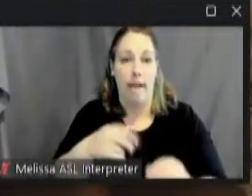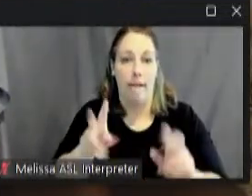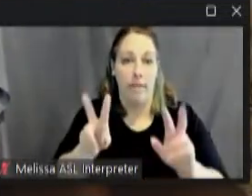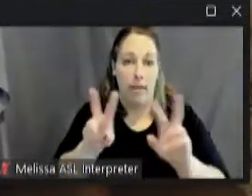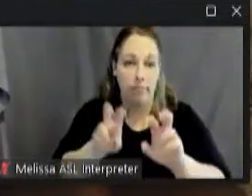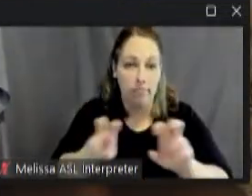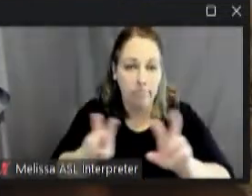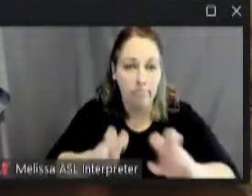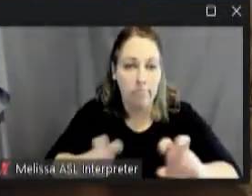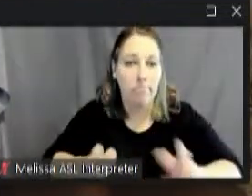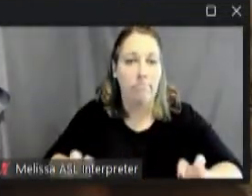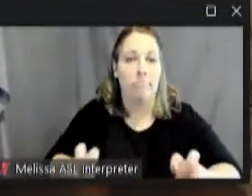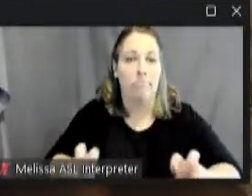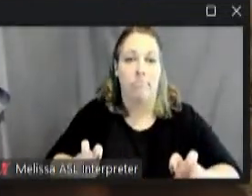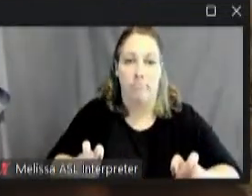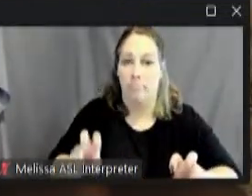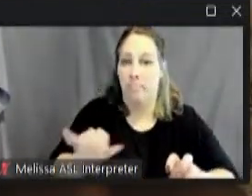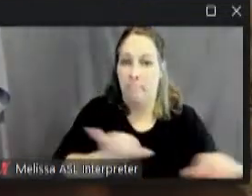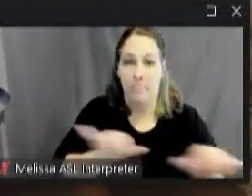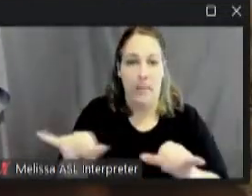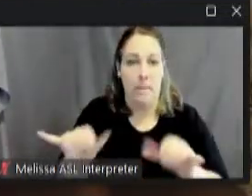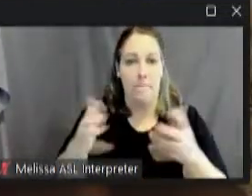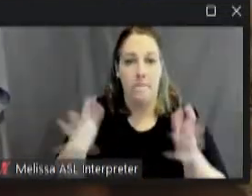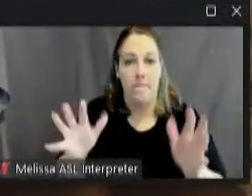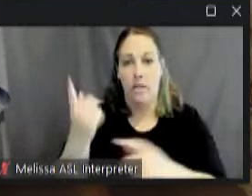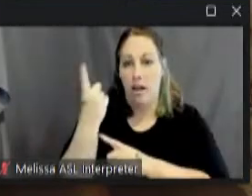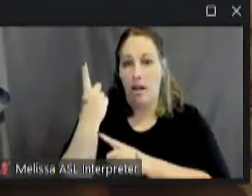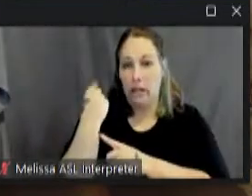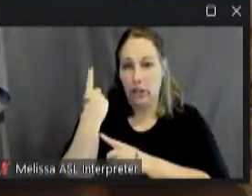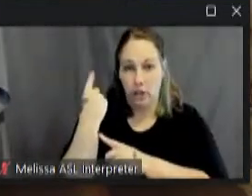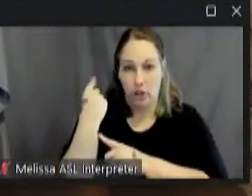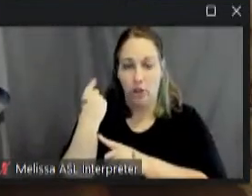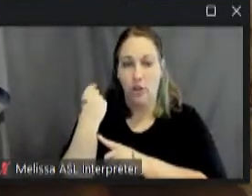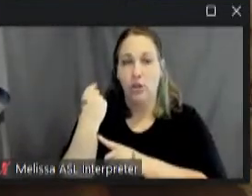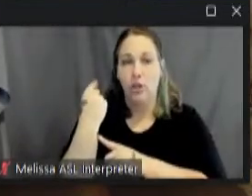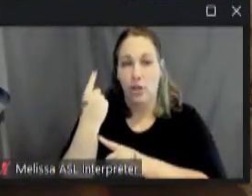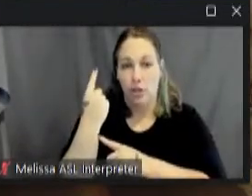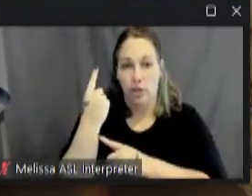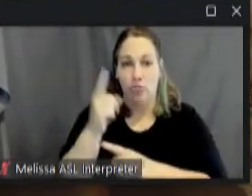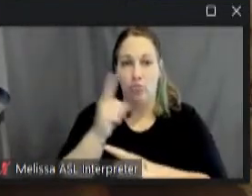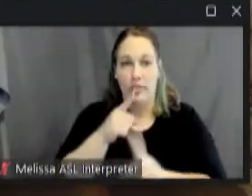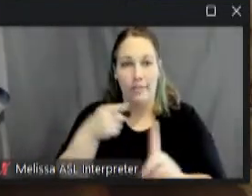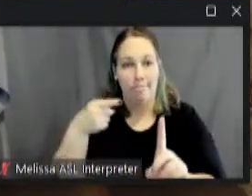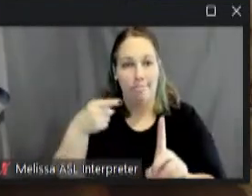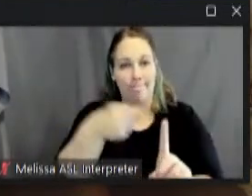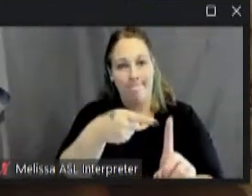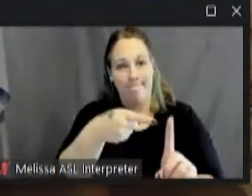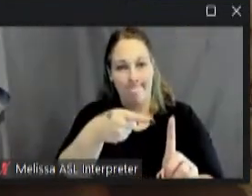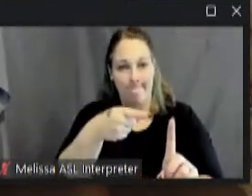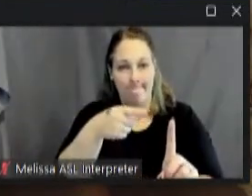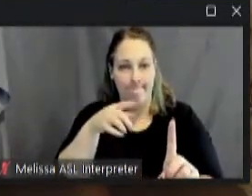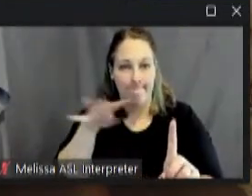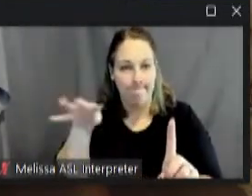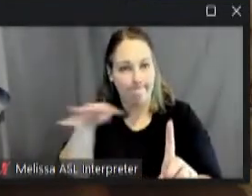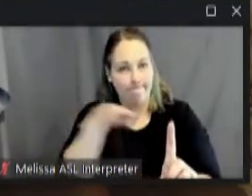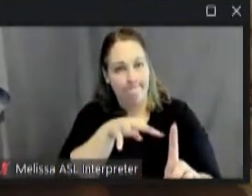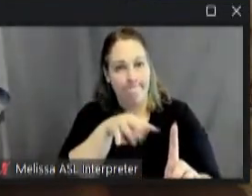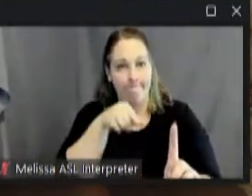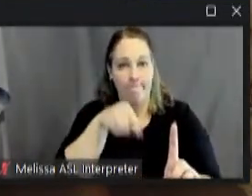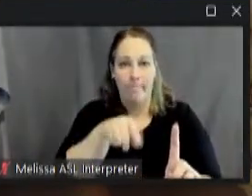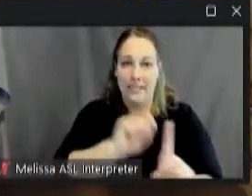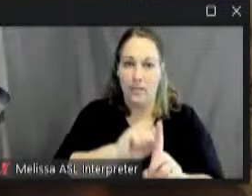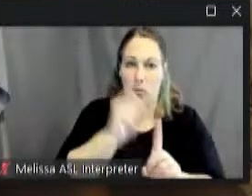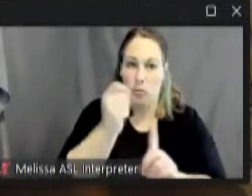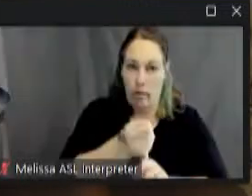we conducted last year to shed light on the situation of sexual